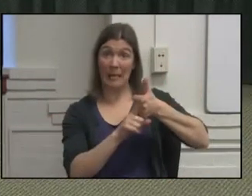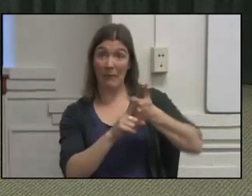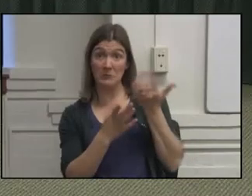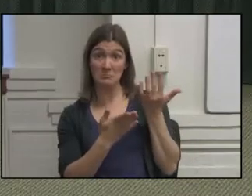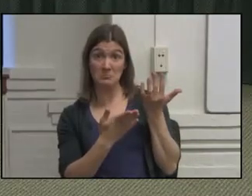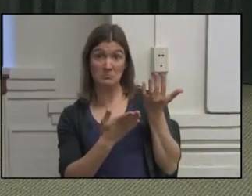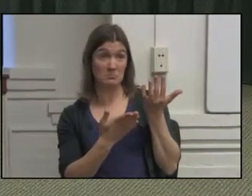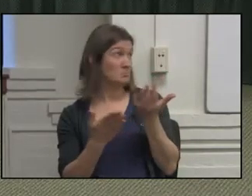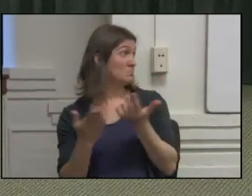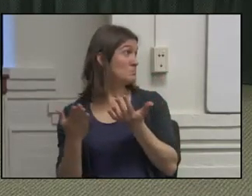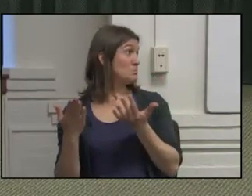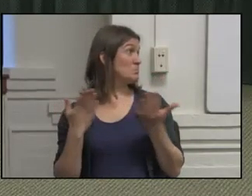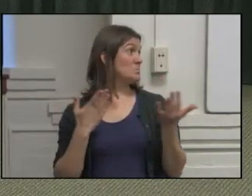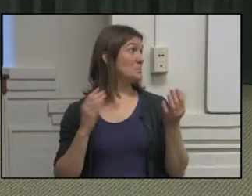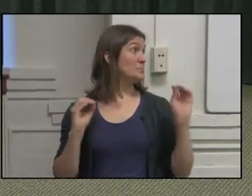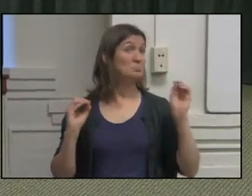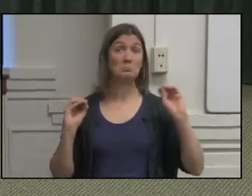general?